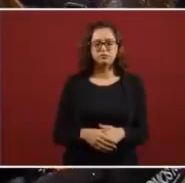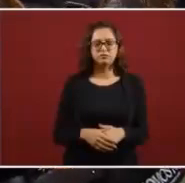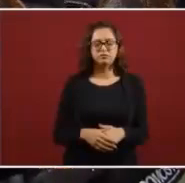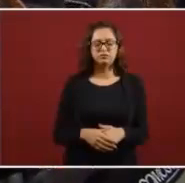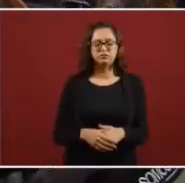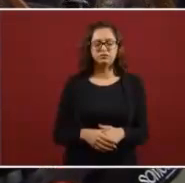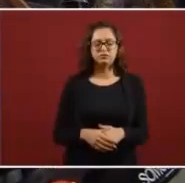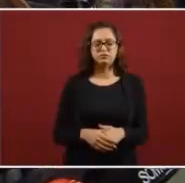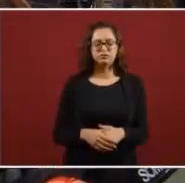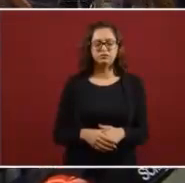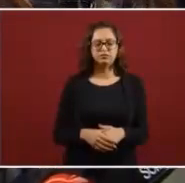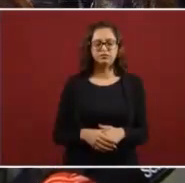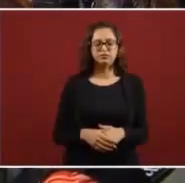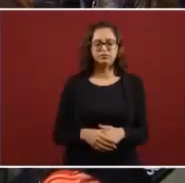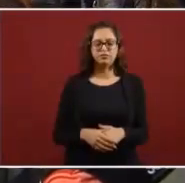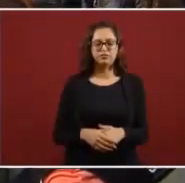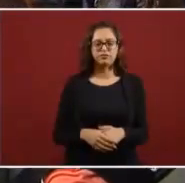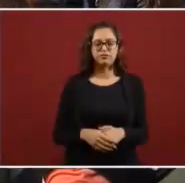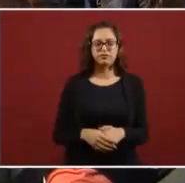that